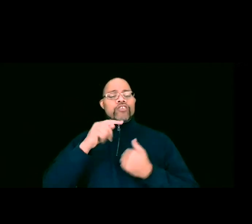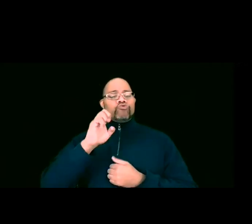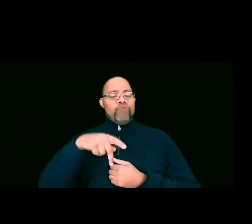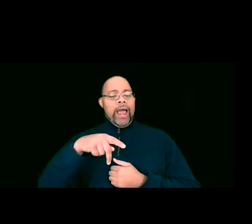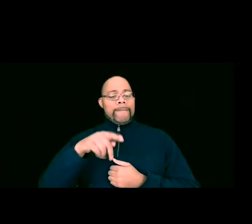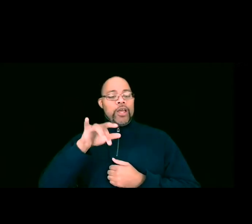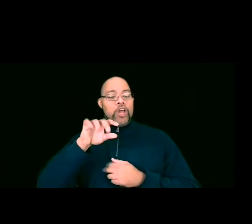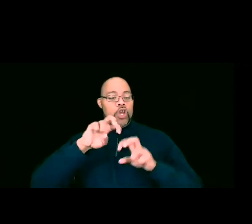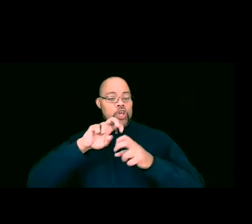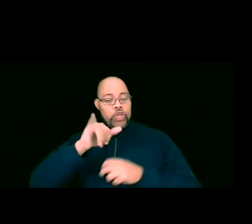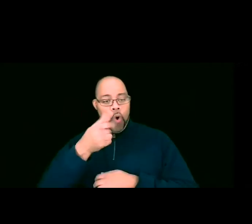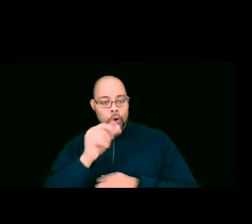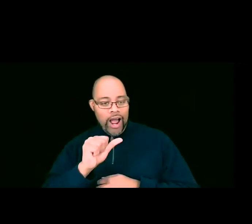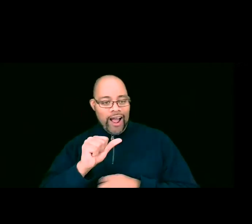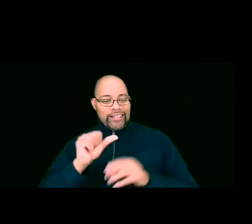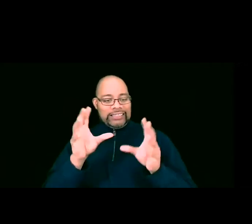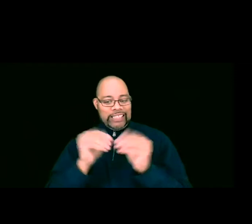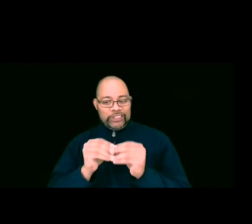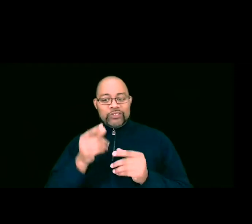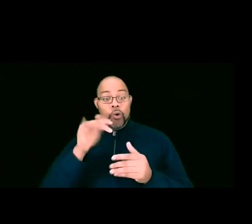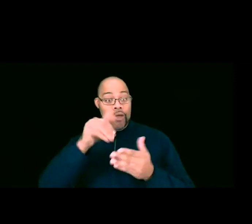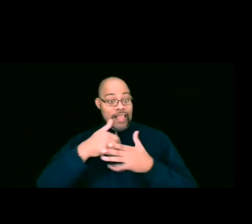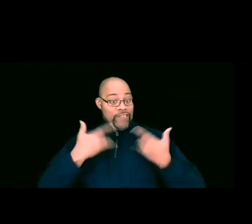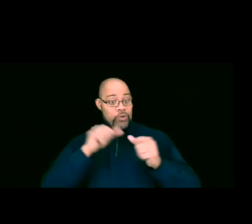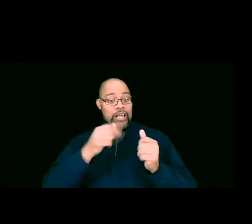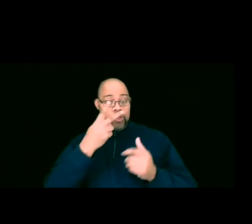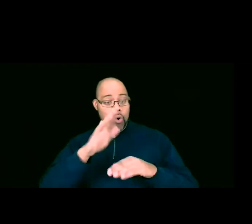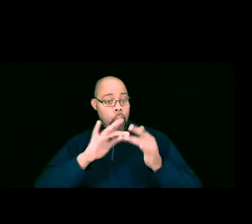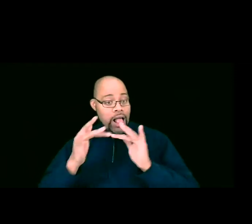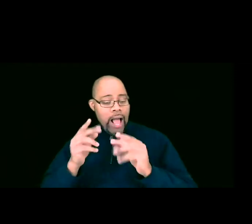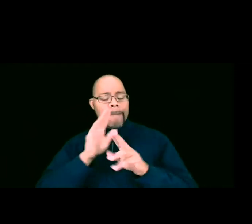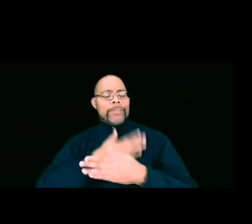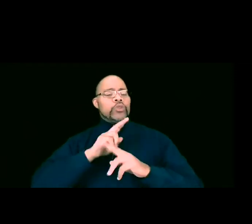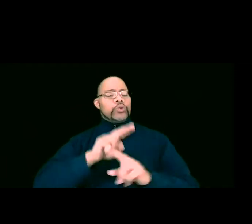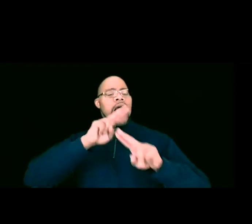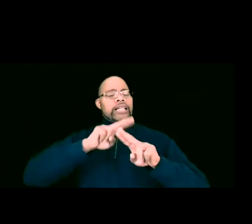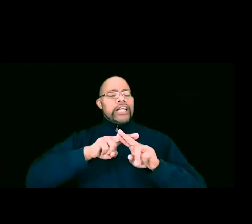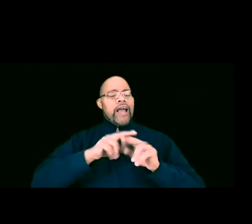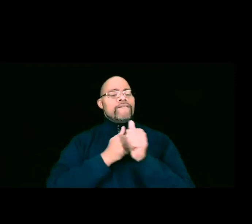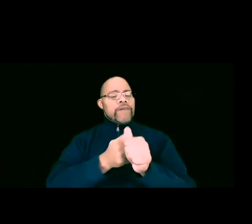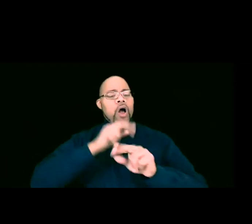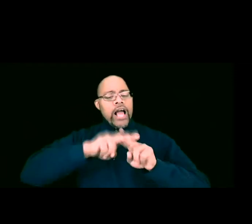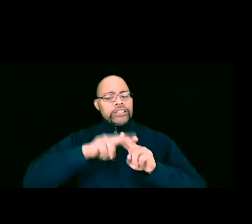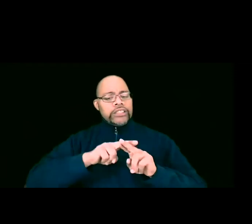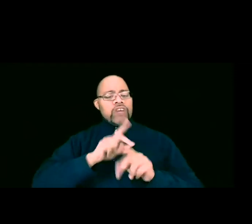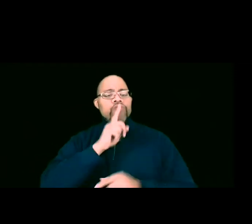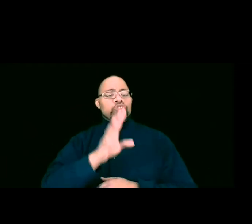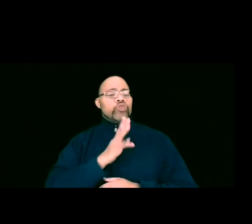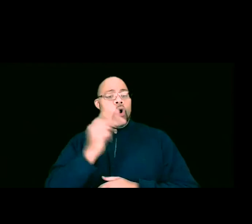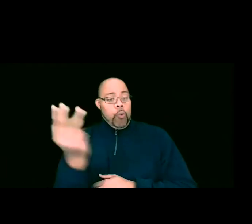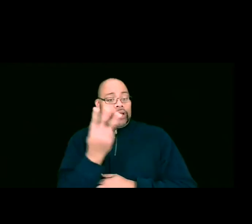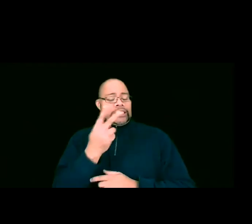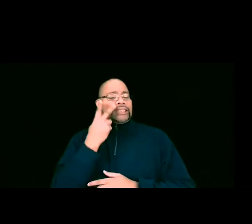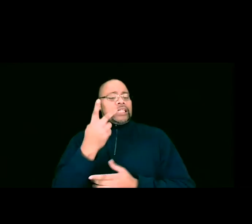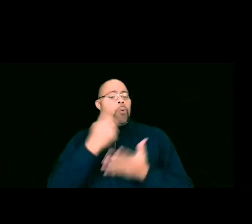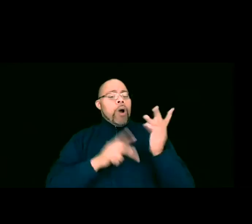session. All of these events, you can tune in online, and please use the hashtag or follow the hashtag Real Talk Wednesday to see